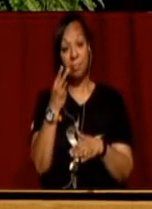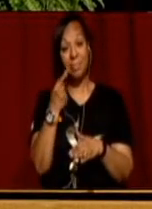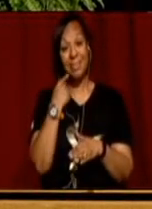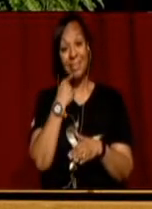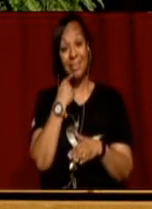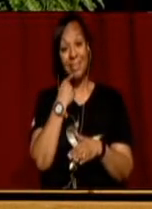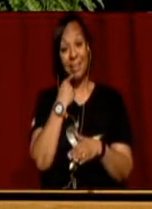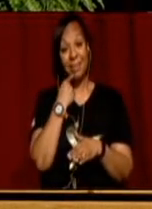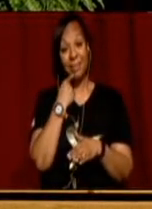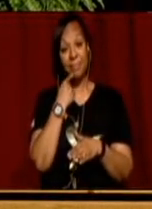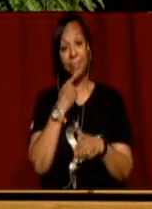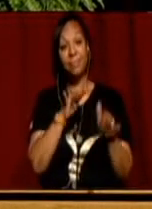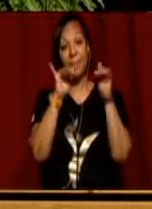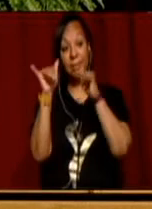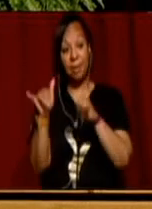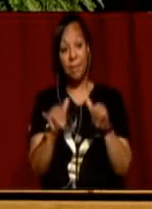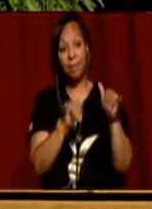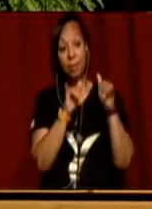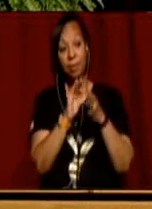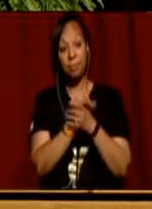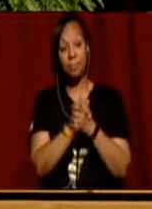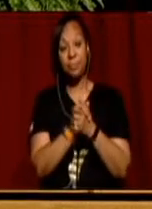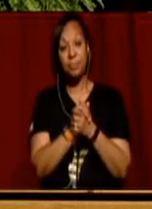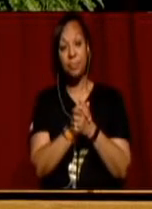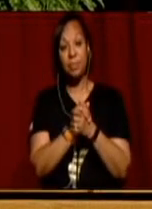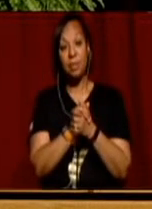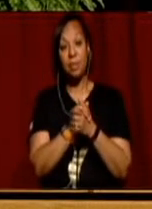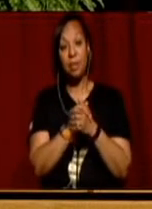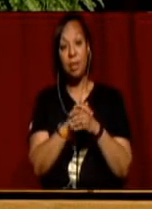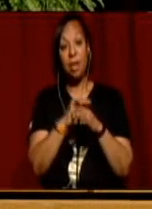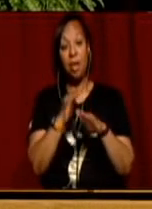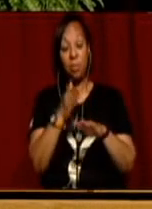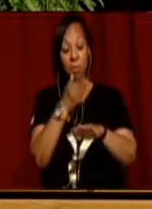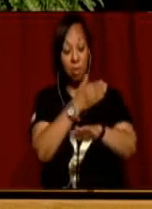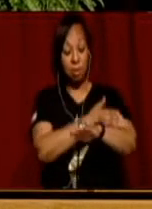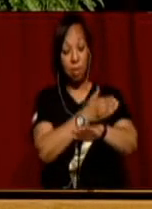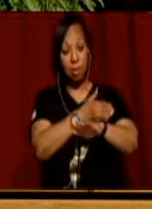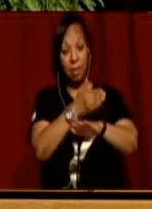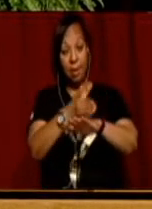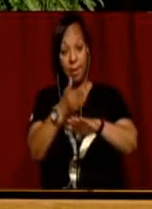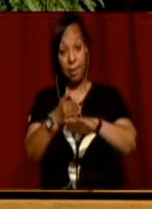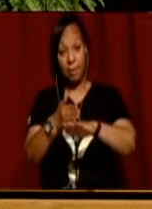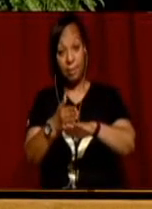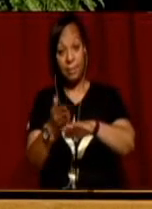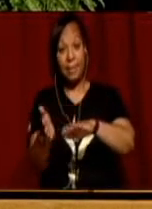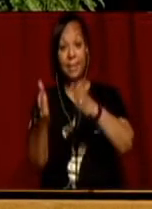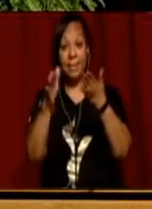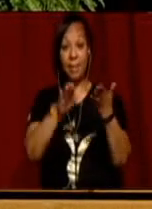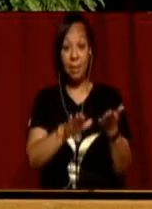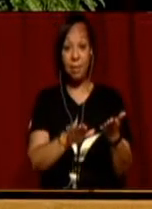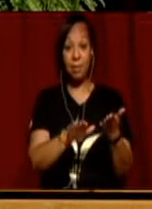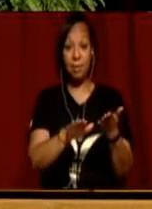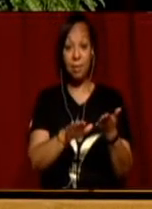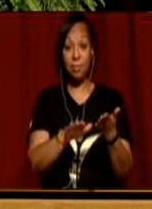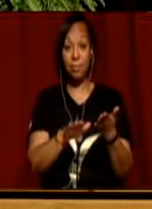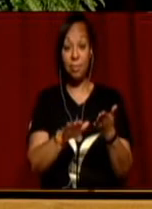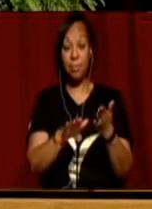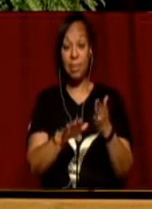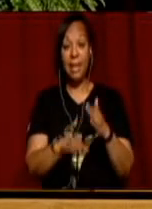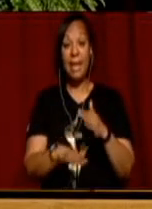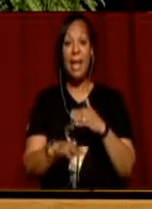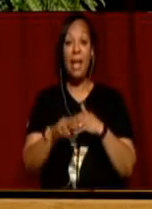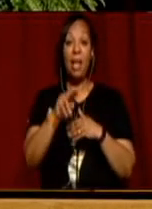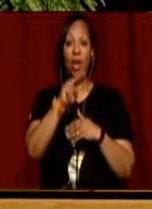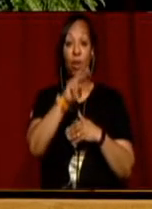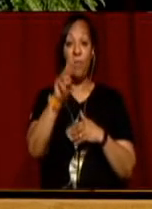thing, that even as we gradually now see a decline in cases and deaths, we will in the fall, in